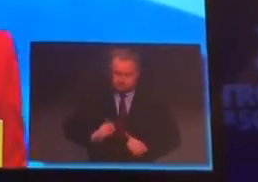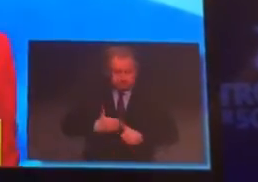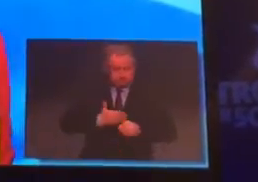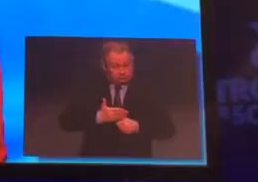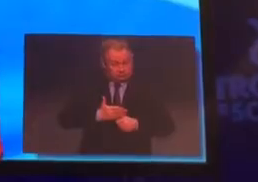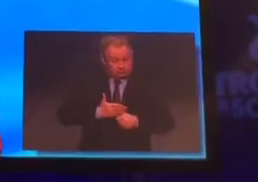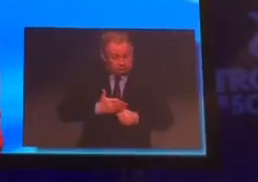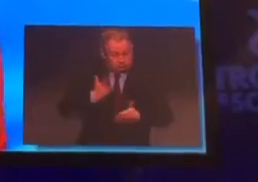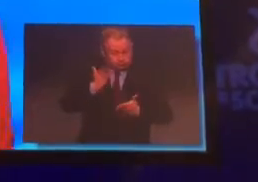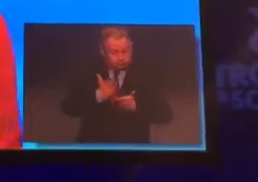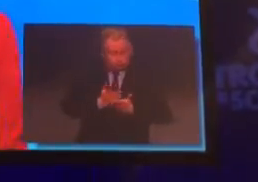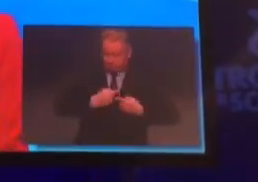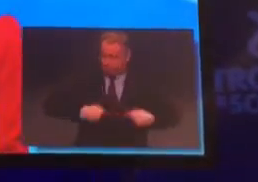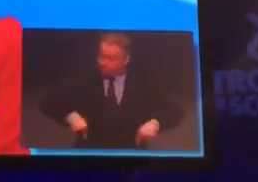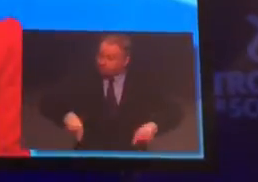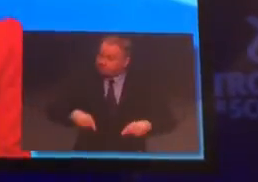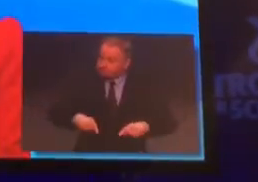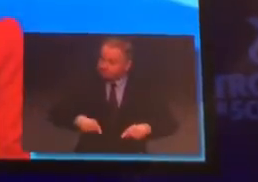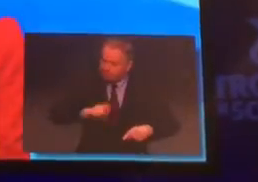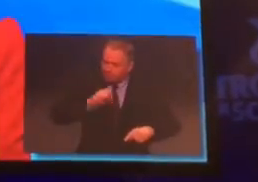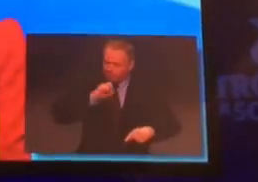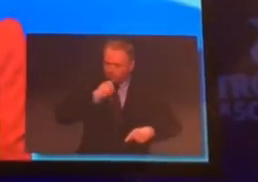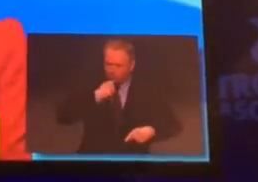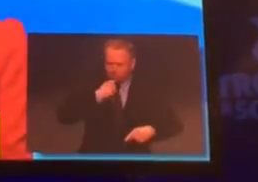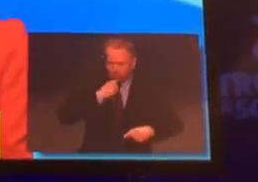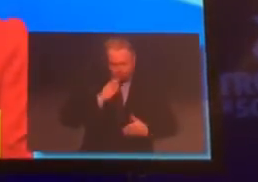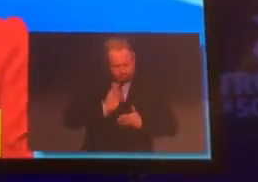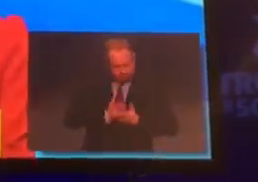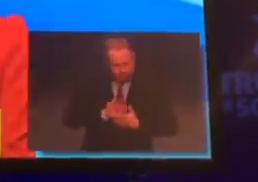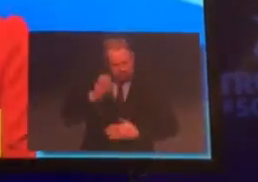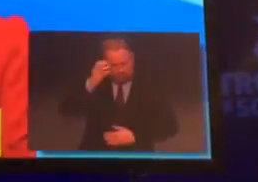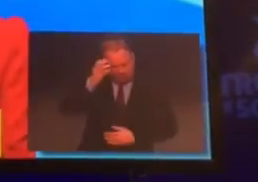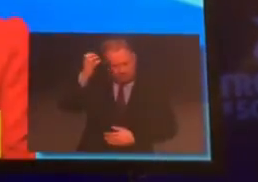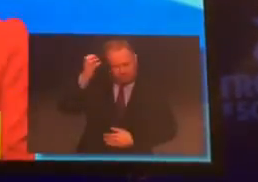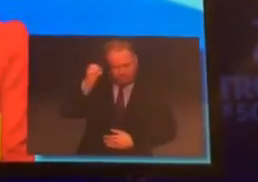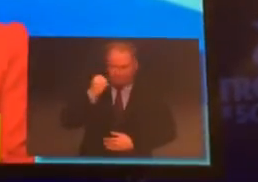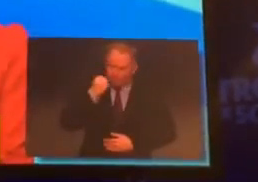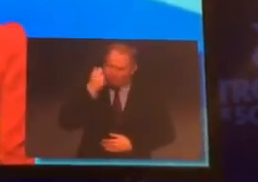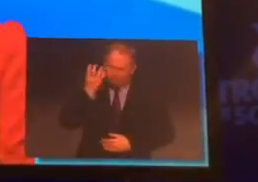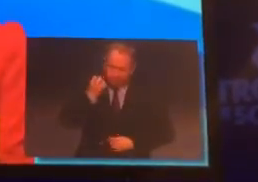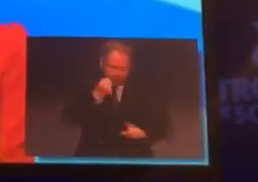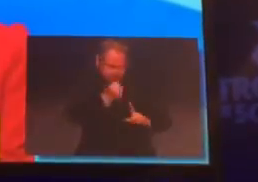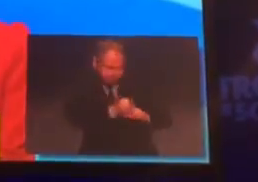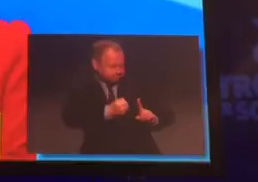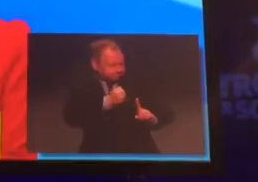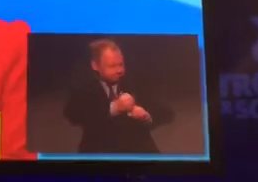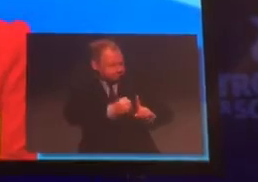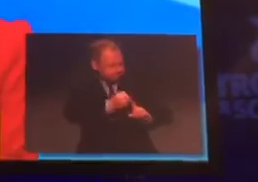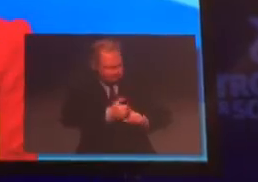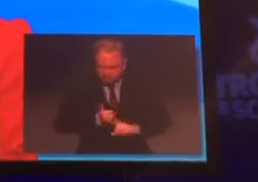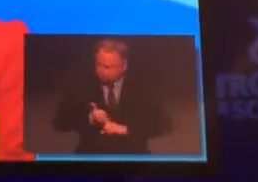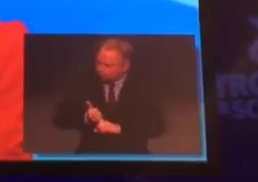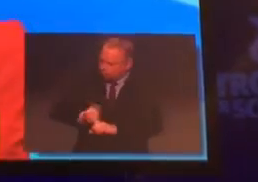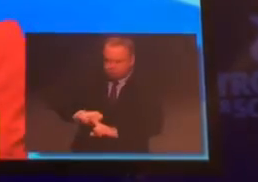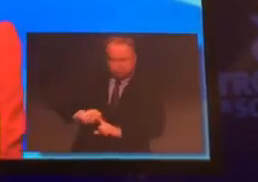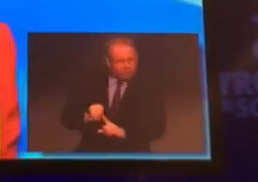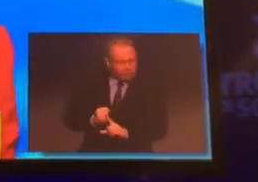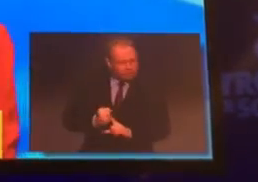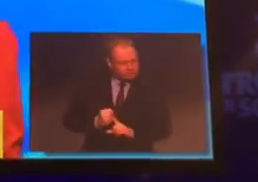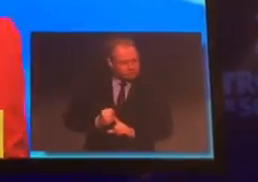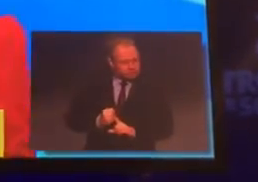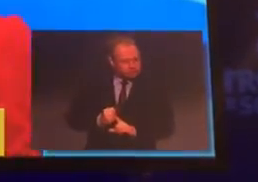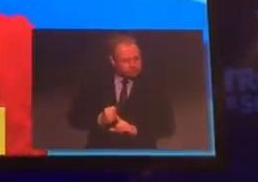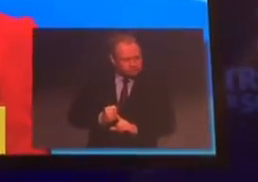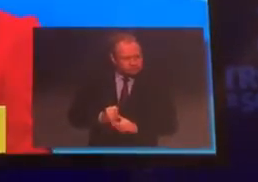in us, you will get a government that will always fight Scotland's corner. Be